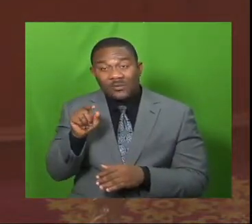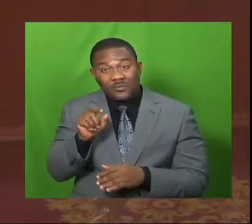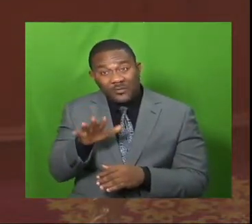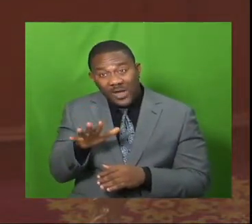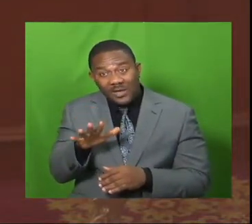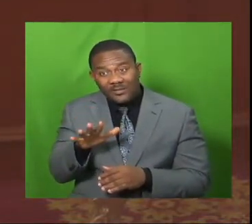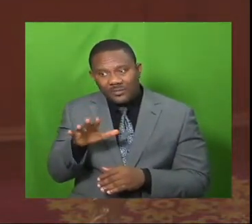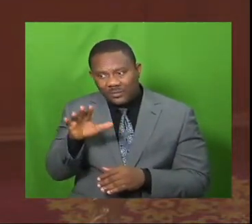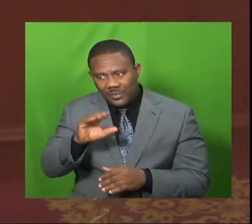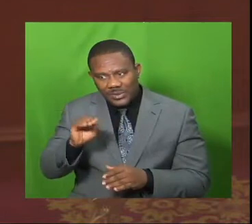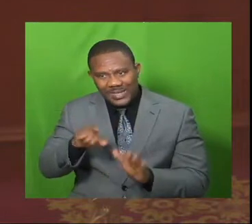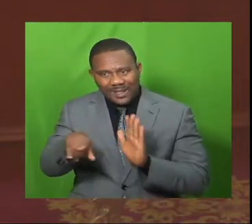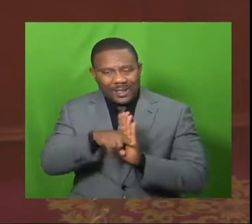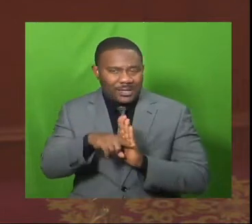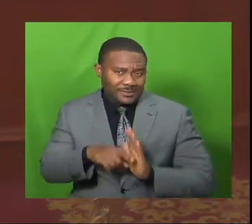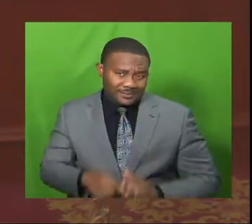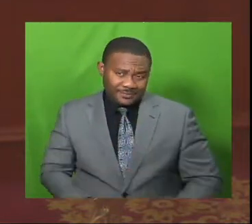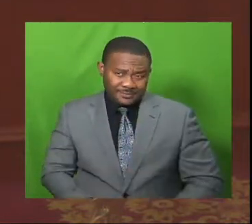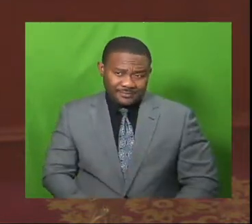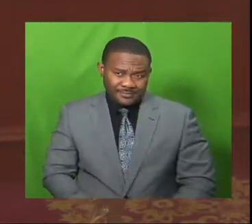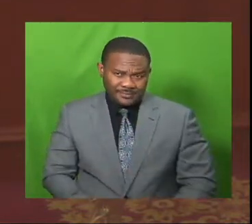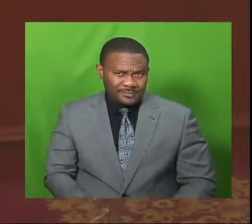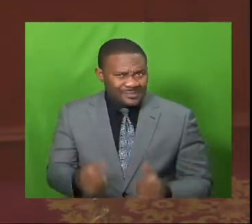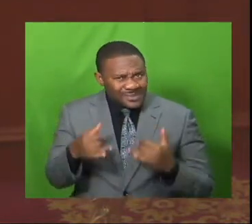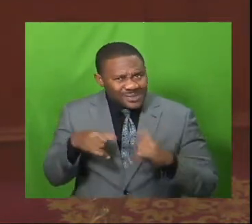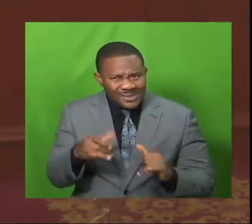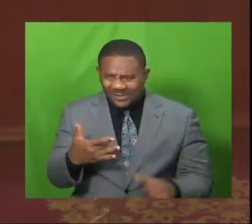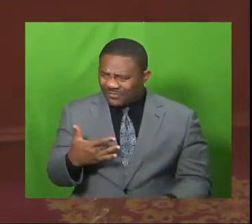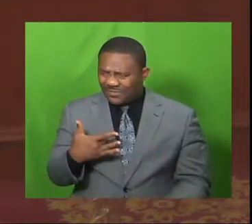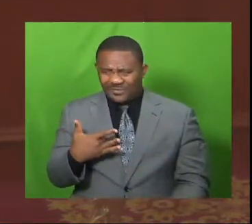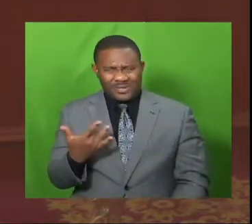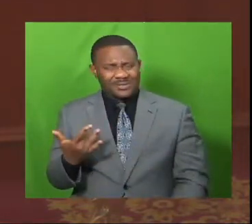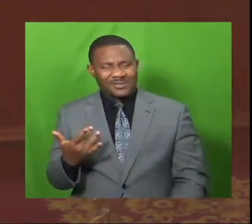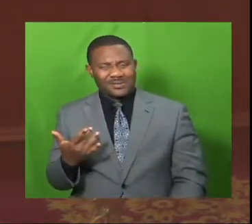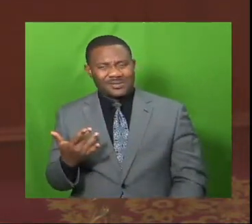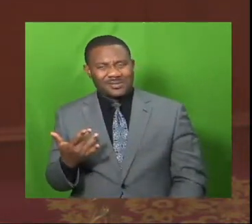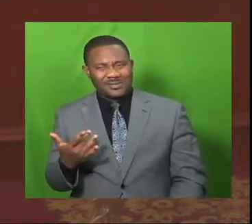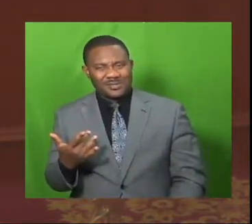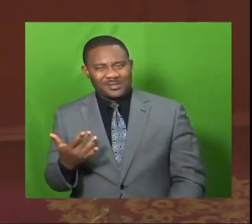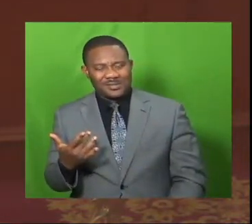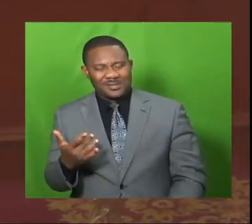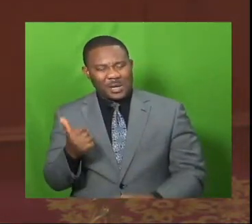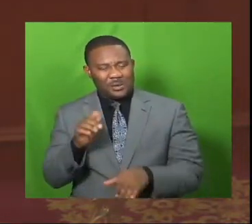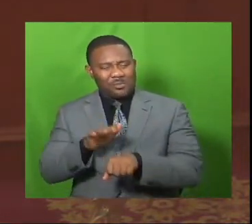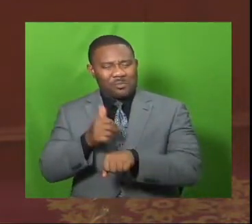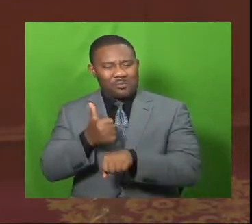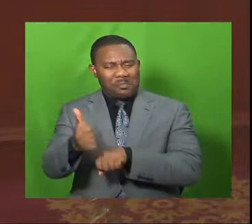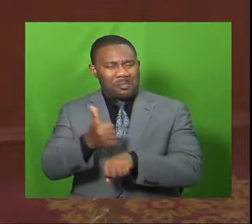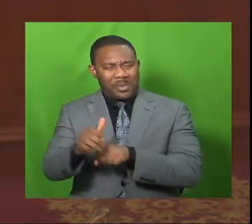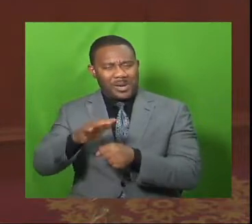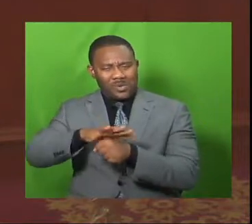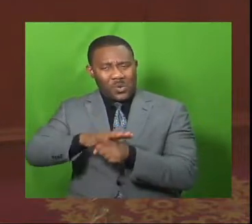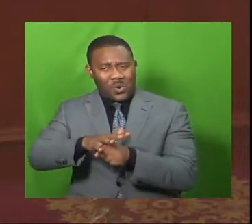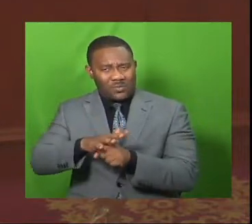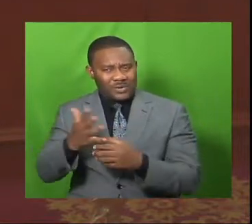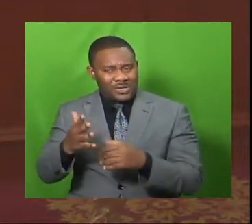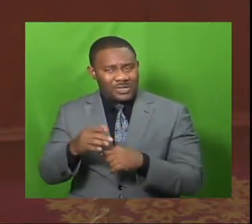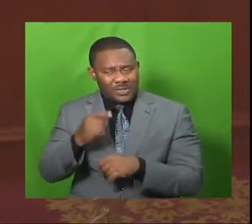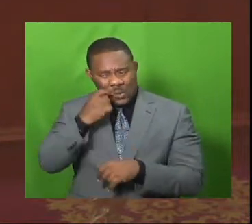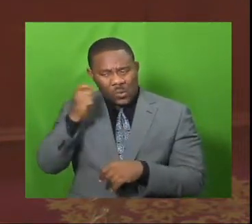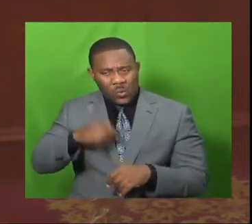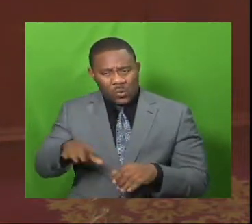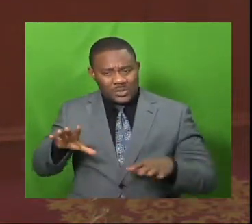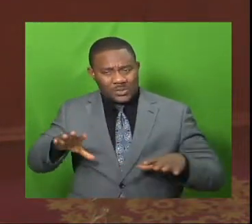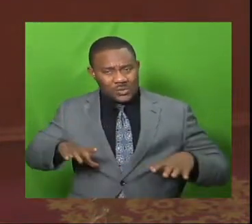you still have the courage and look us in the face and say it is COVID and Russia-Ukraine war.